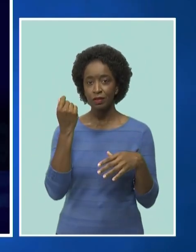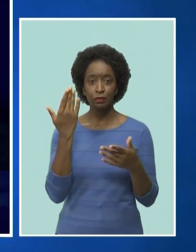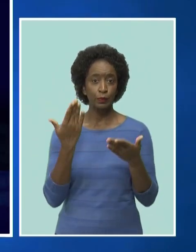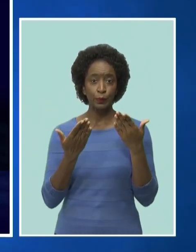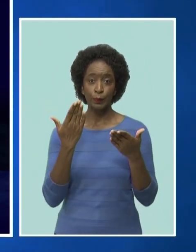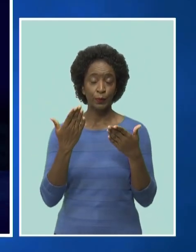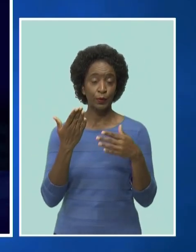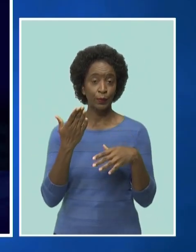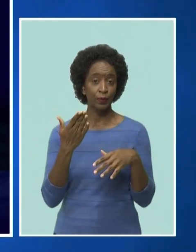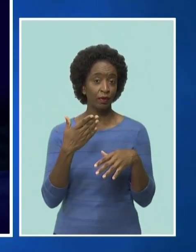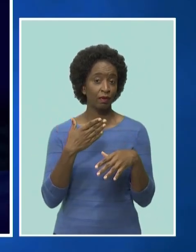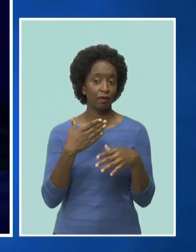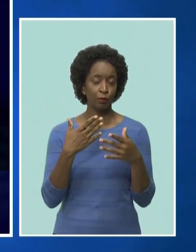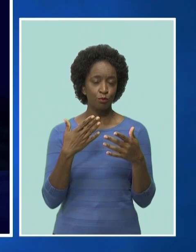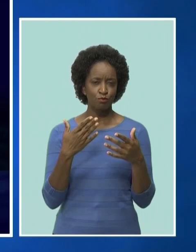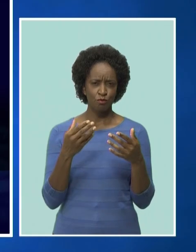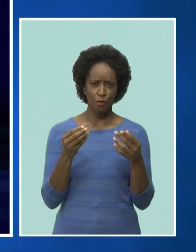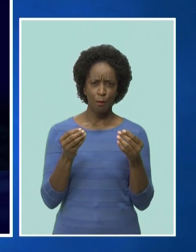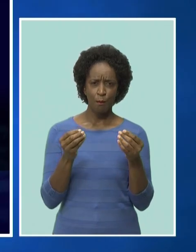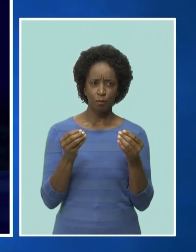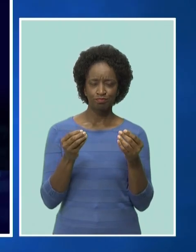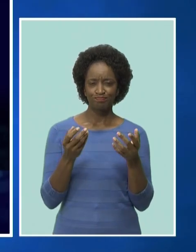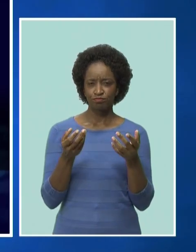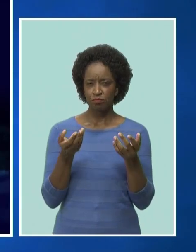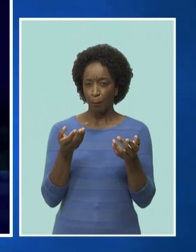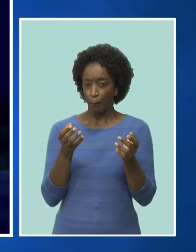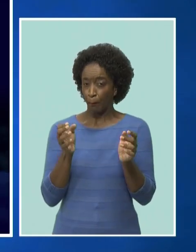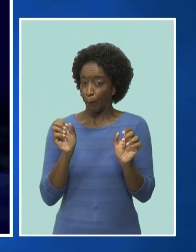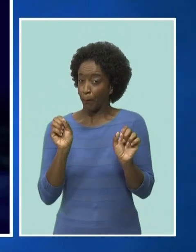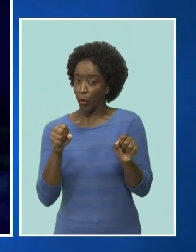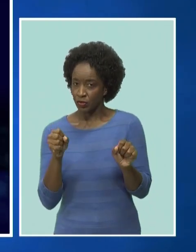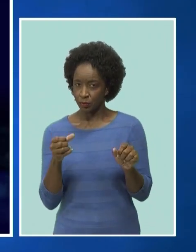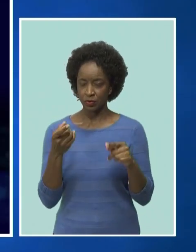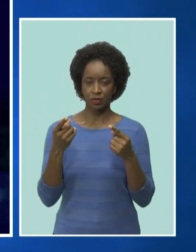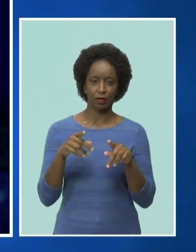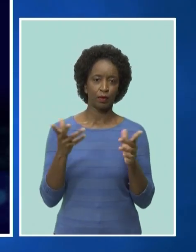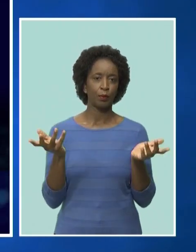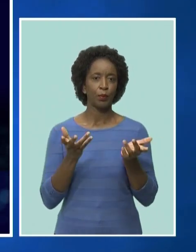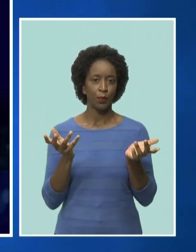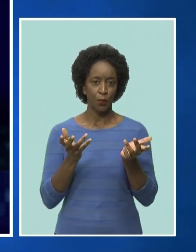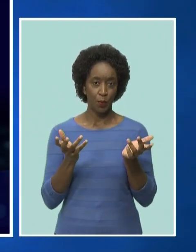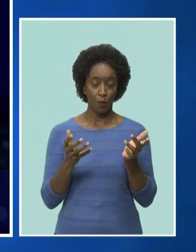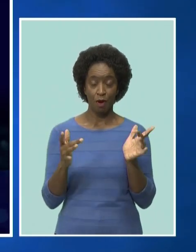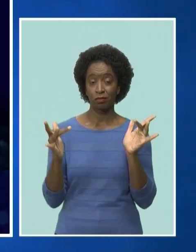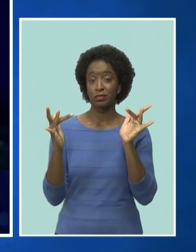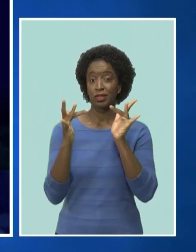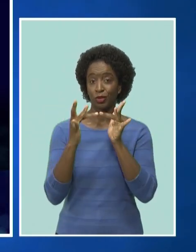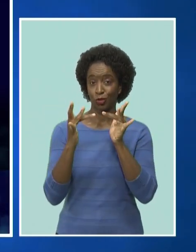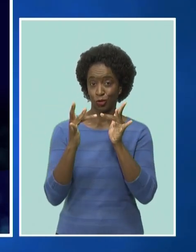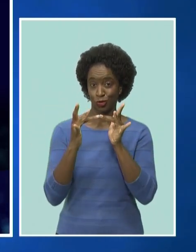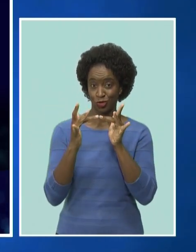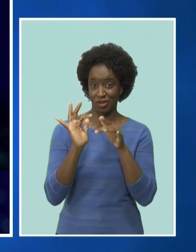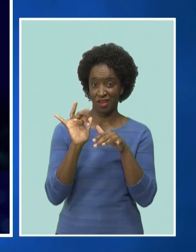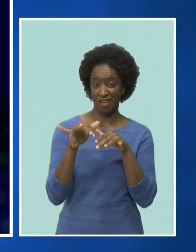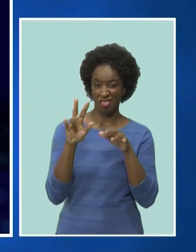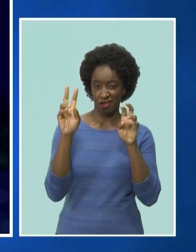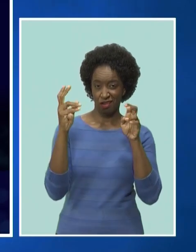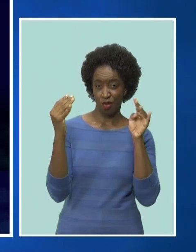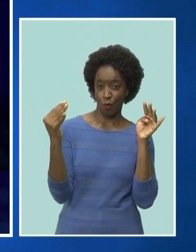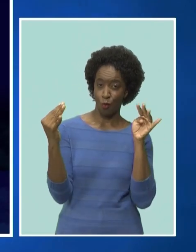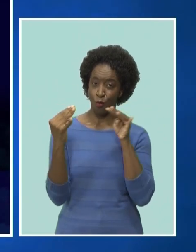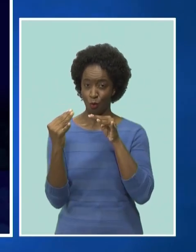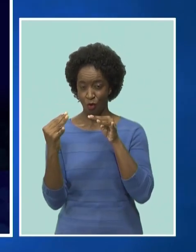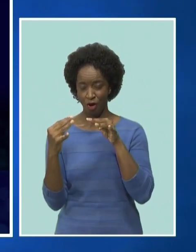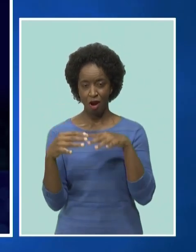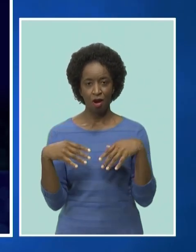electricity, or the electric company, critical government infrastructure such as the new ID card